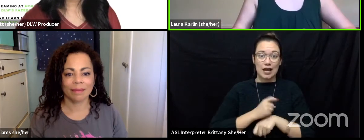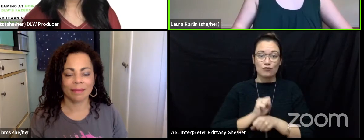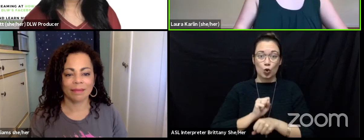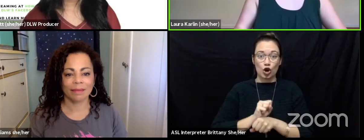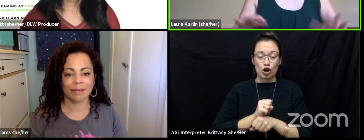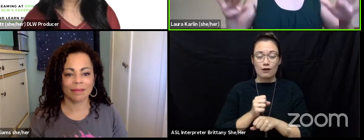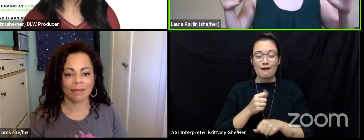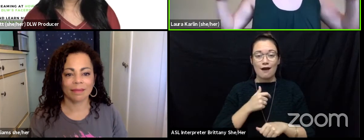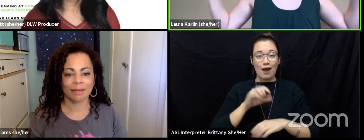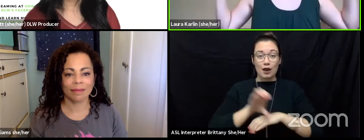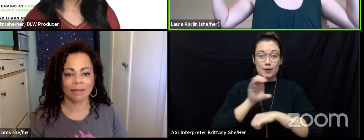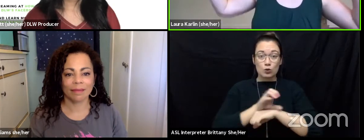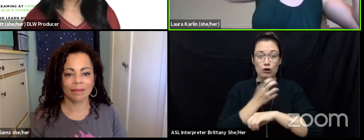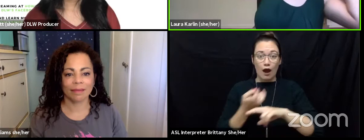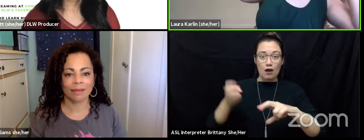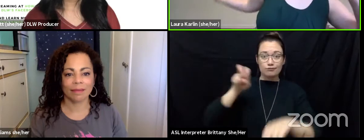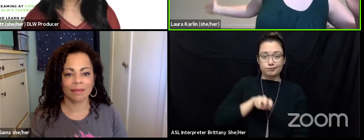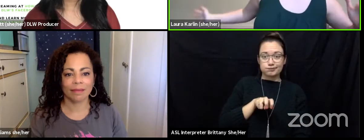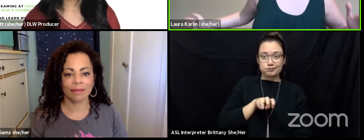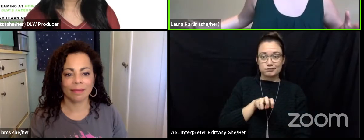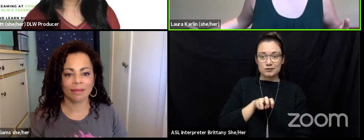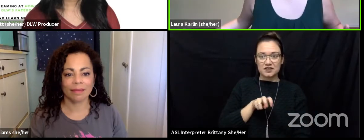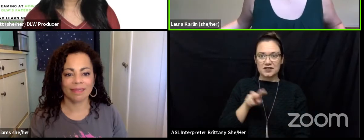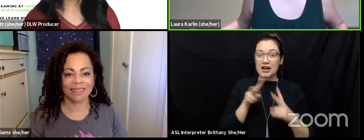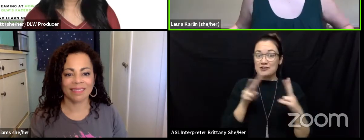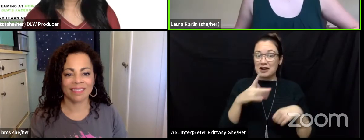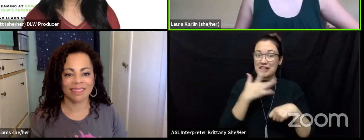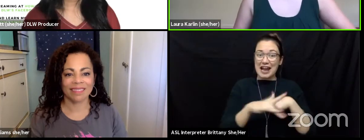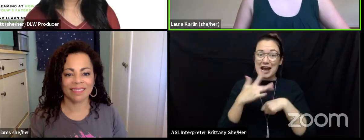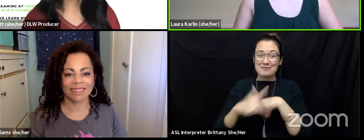and in my very empty office,